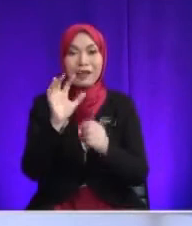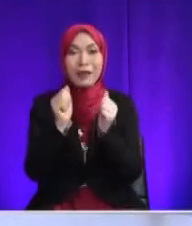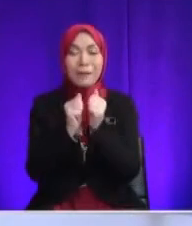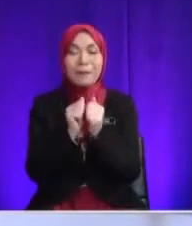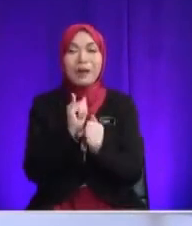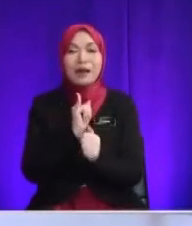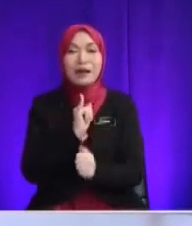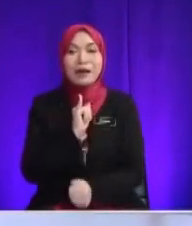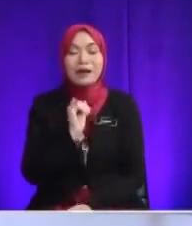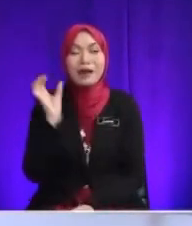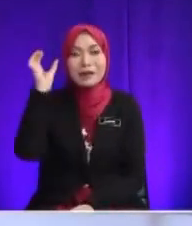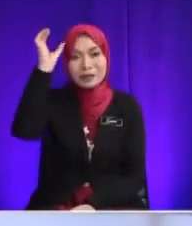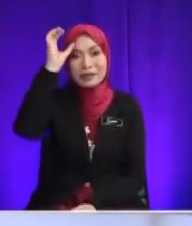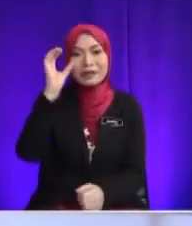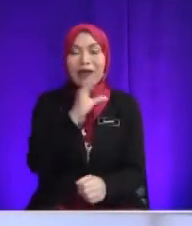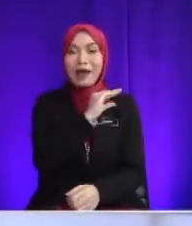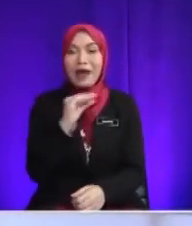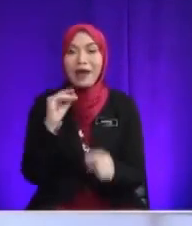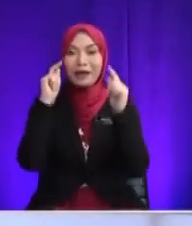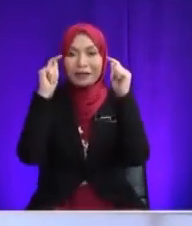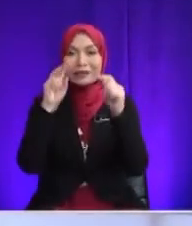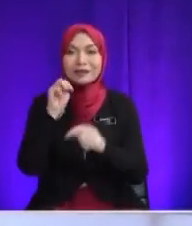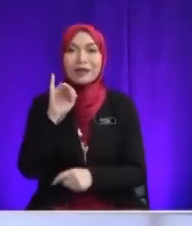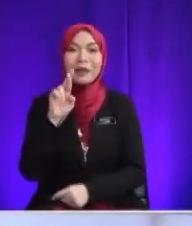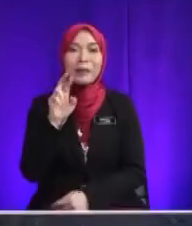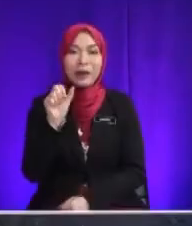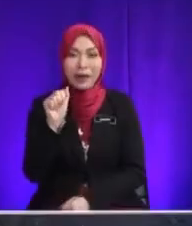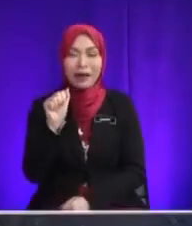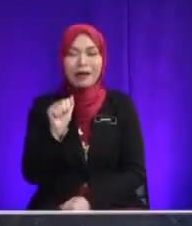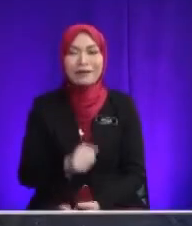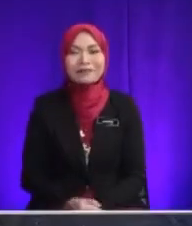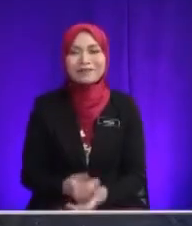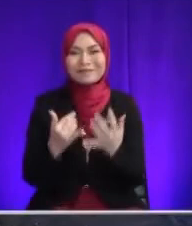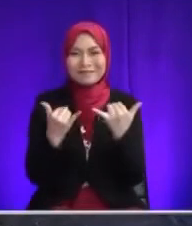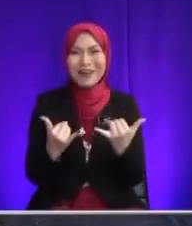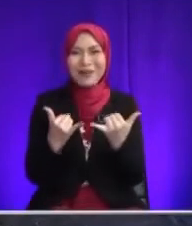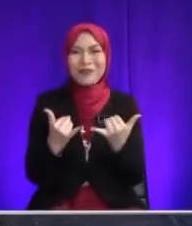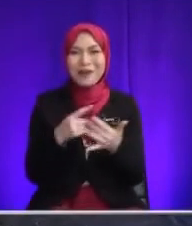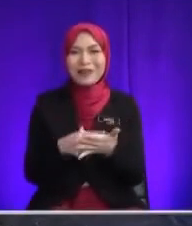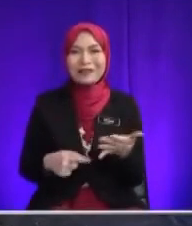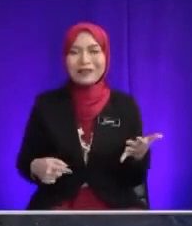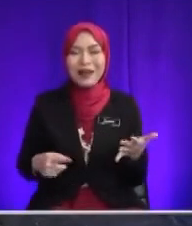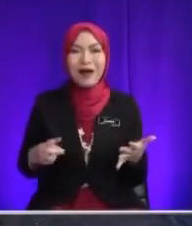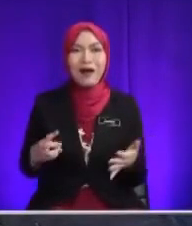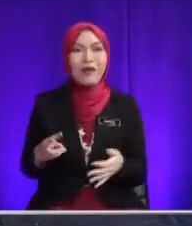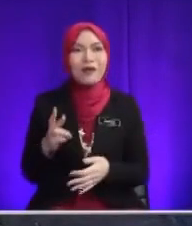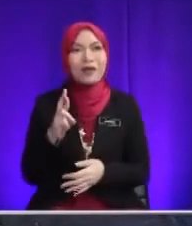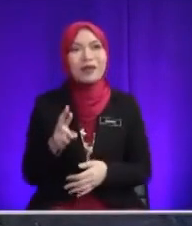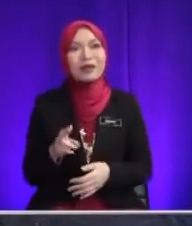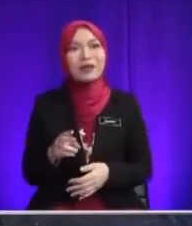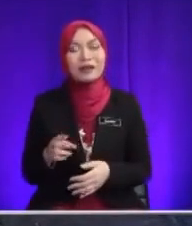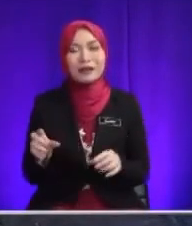teacher, I'm excited for our next activity. What will we be doing next? Okay, for the next activity, we have a word game.